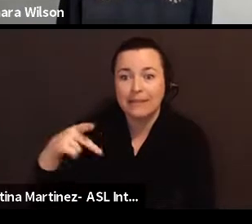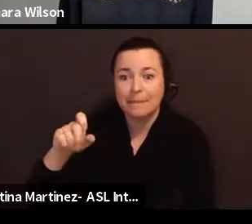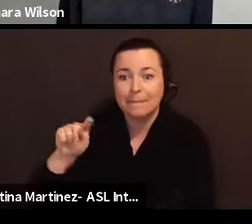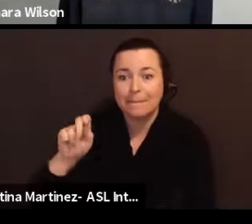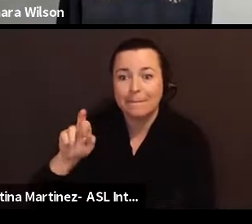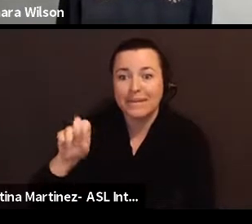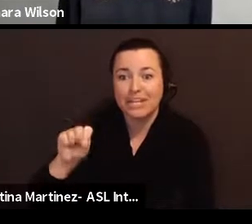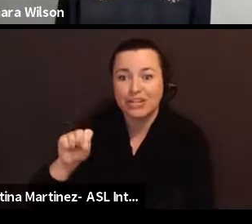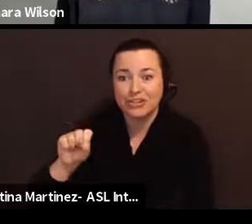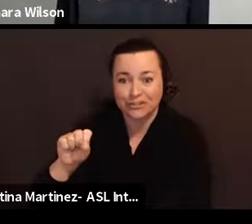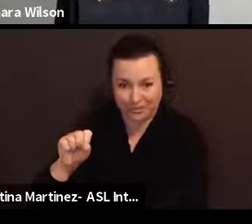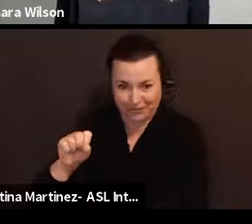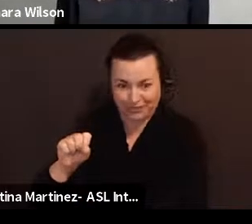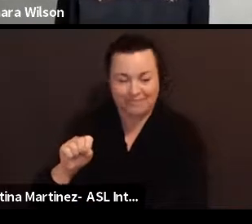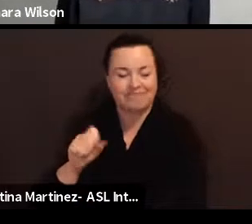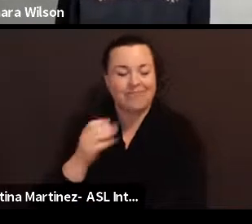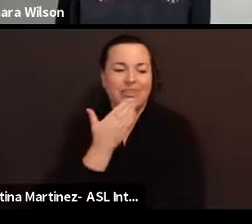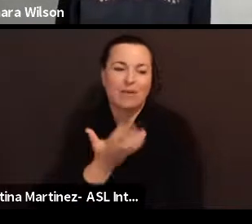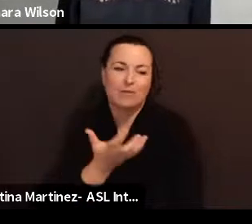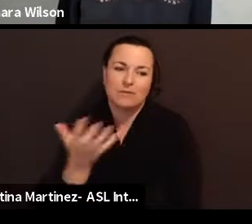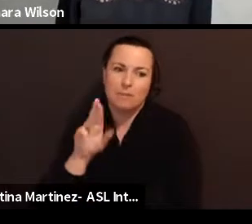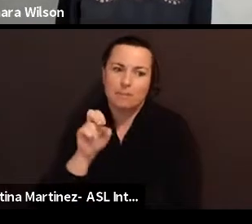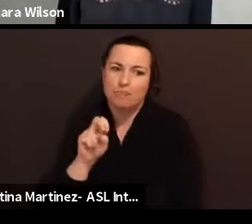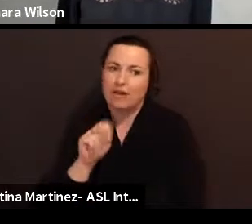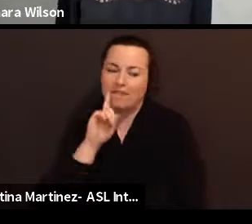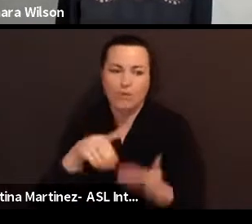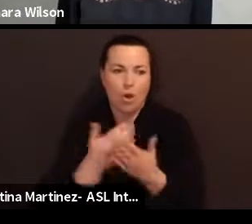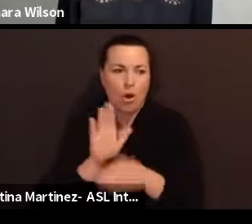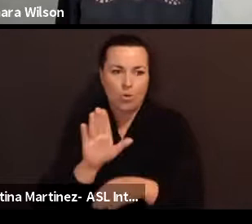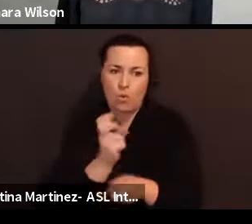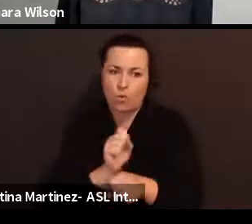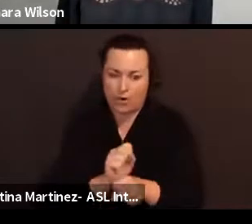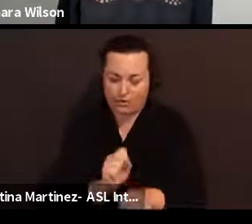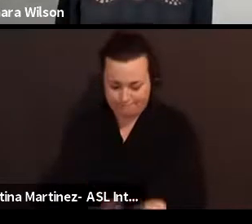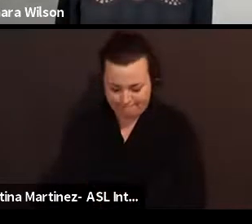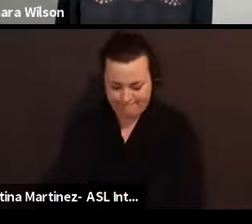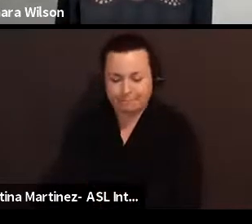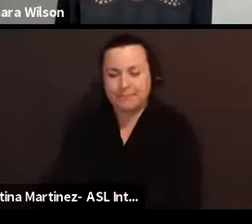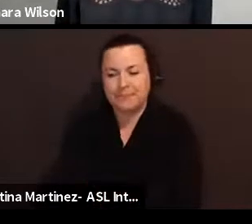sounds. Thank you so much, Brandon, for all that you do.